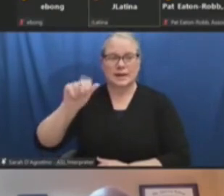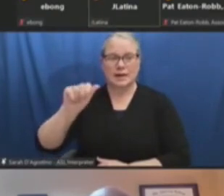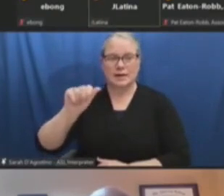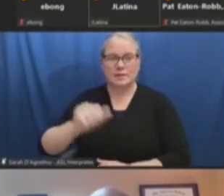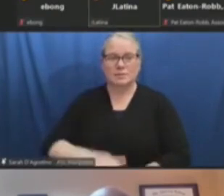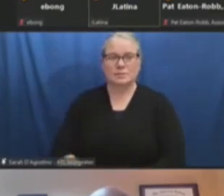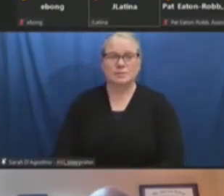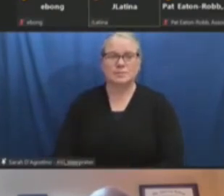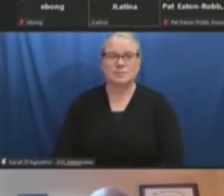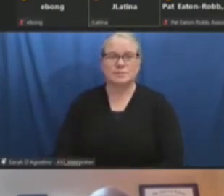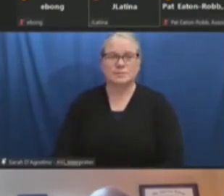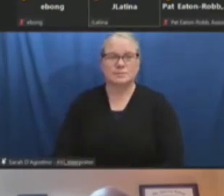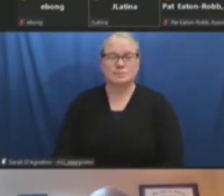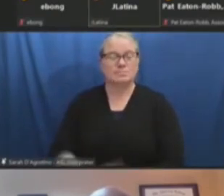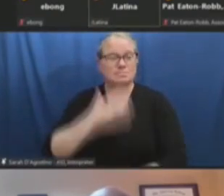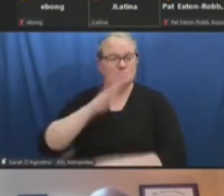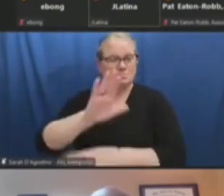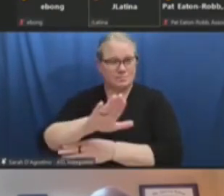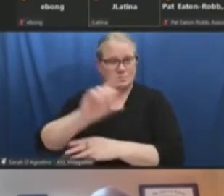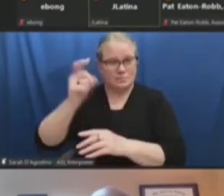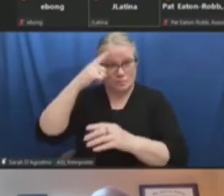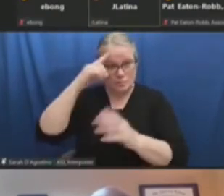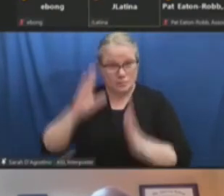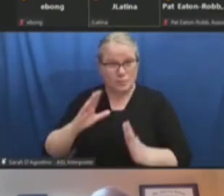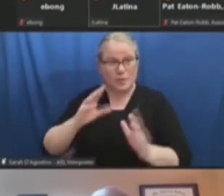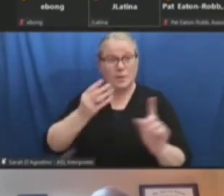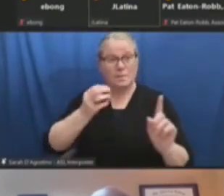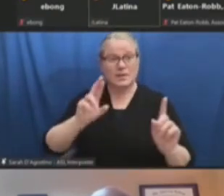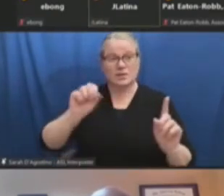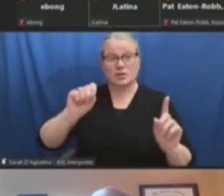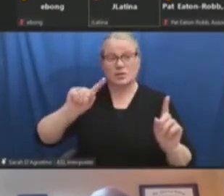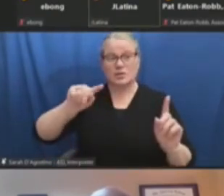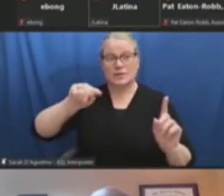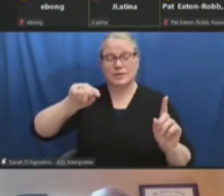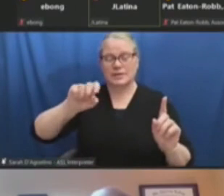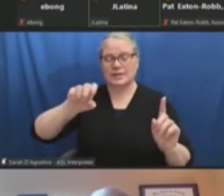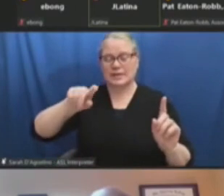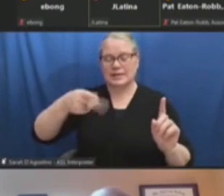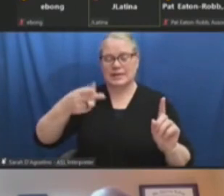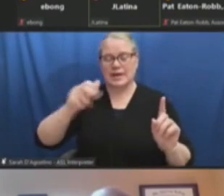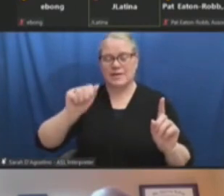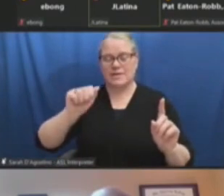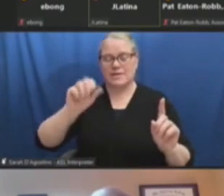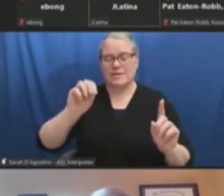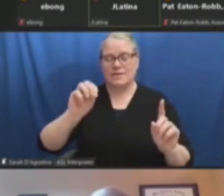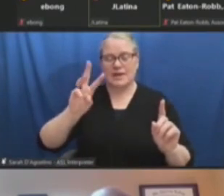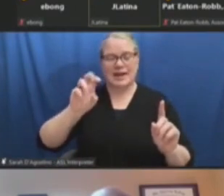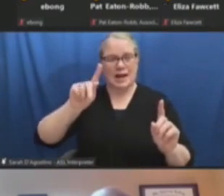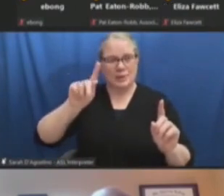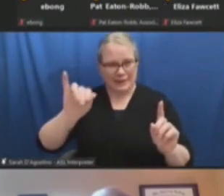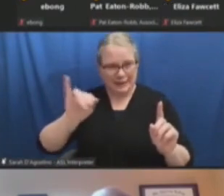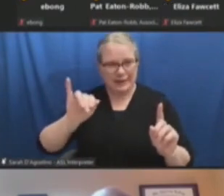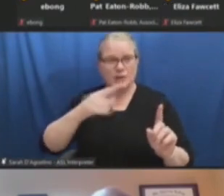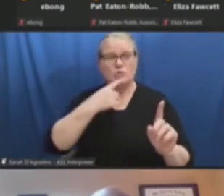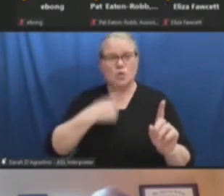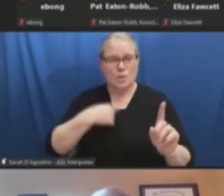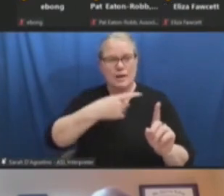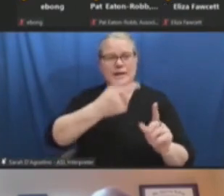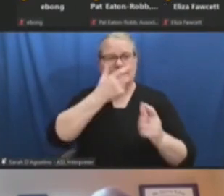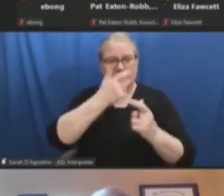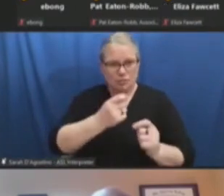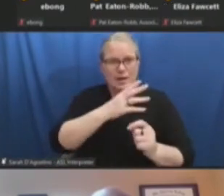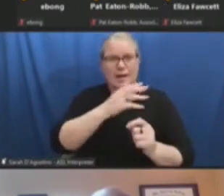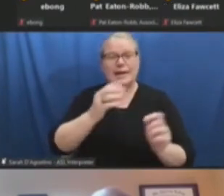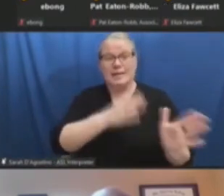Good afternoon. Governor, Mr. Stefanowski told me today that he would be interested and it has a detailed plan to do a